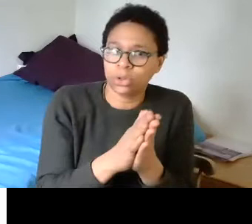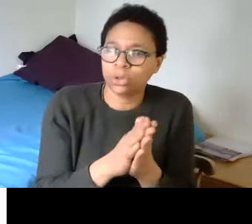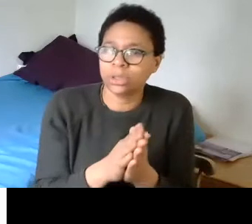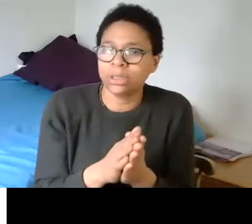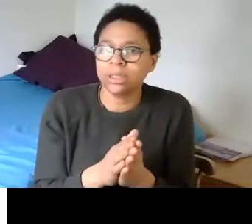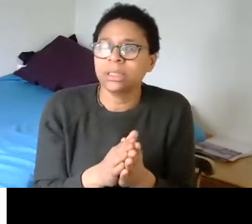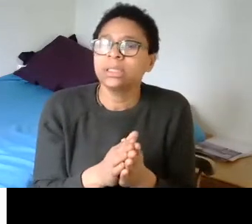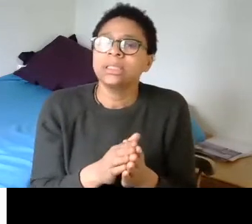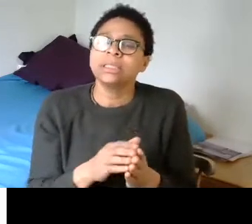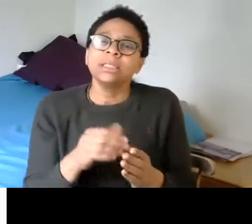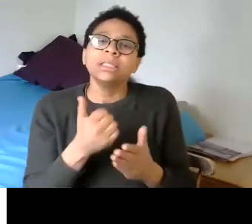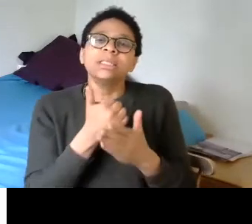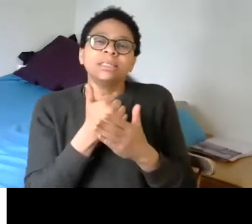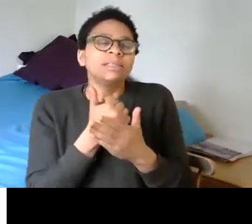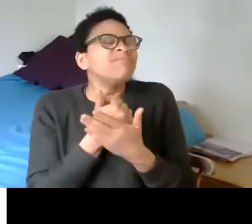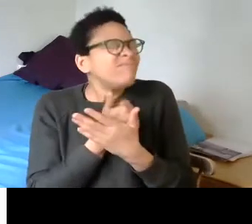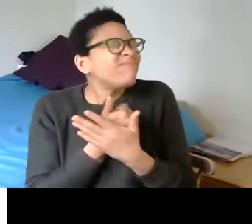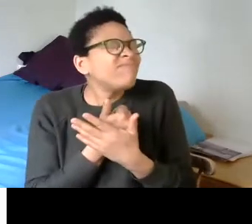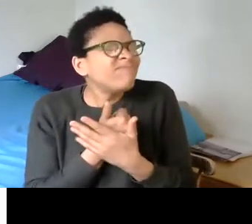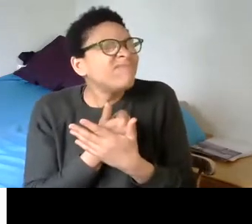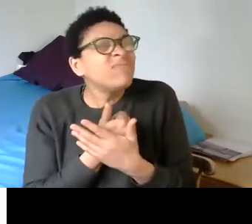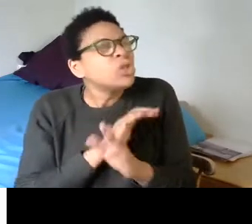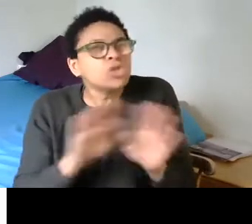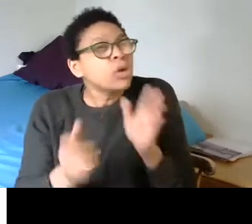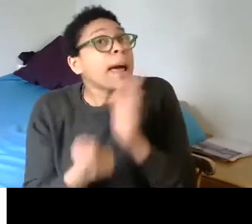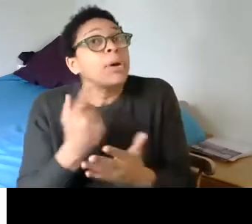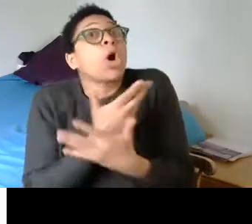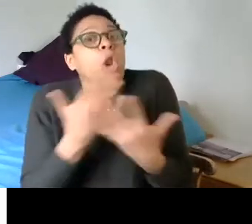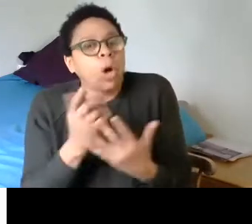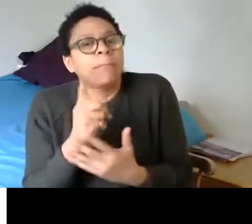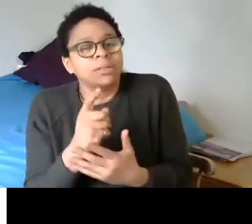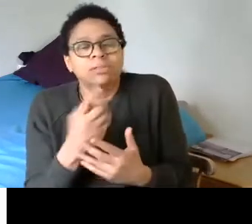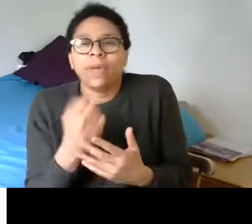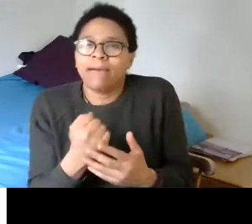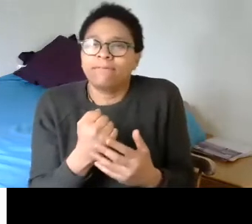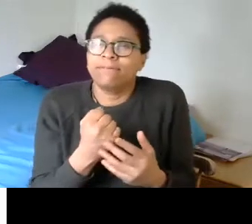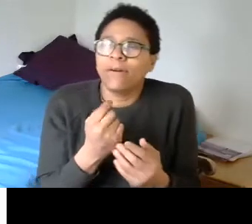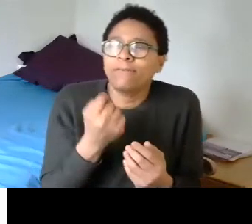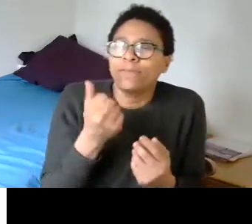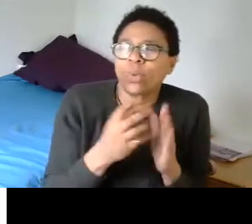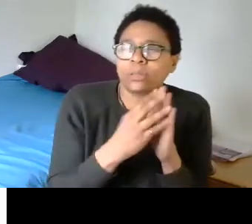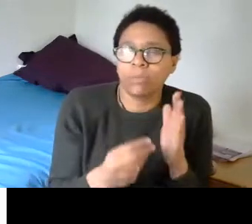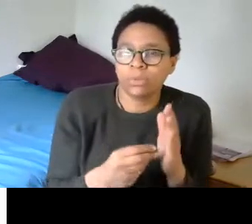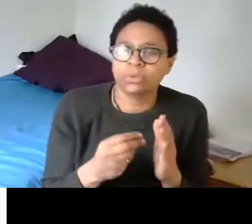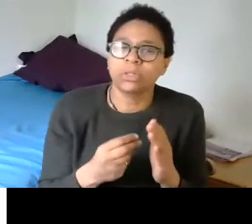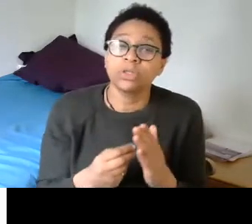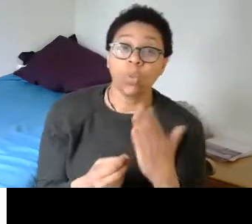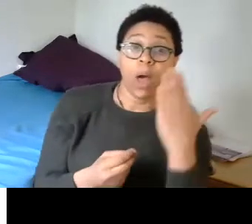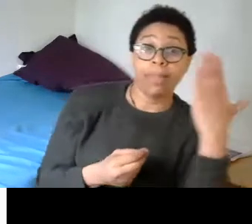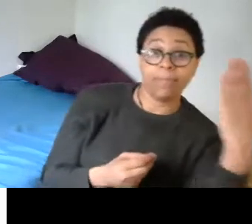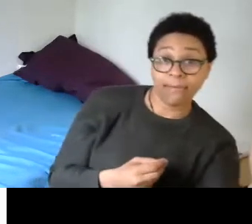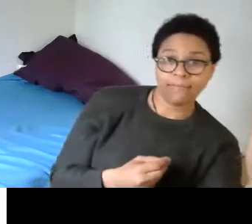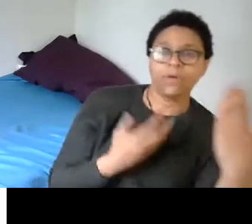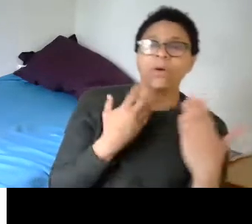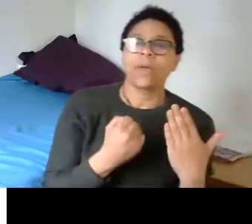if you are going to find something, it's going to be something like this. So on the left, we have an image of a page from a printed book. And we have a pressed dry